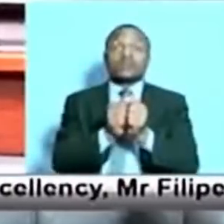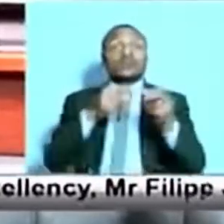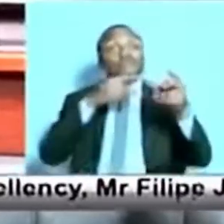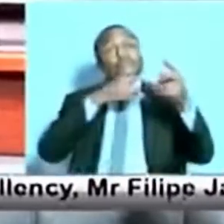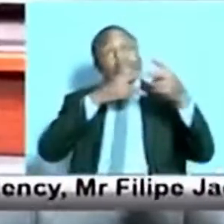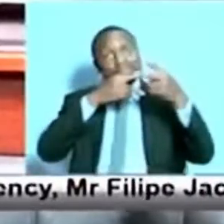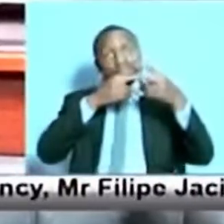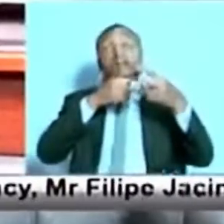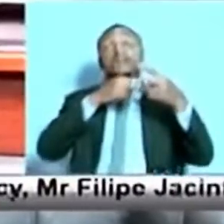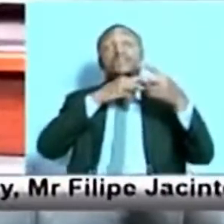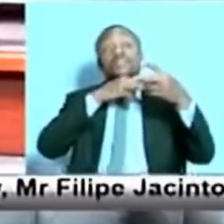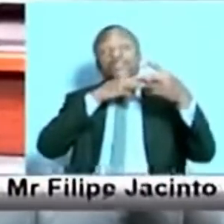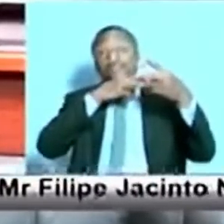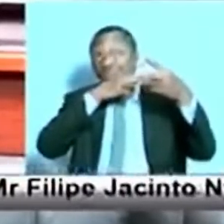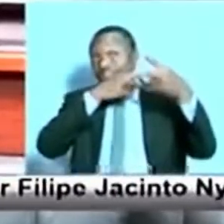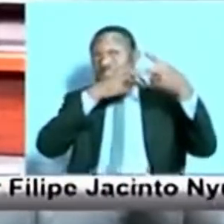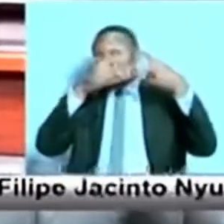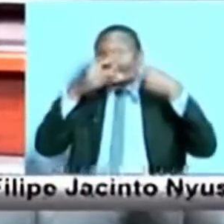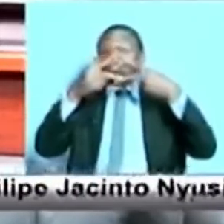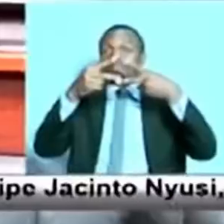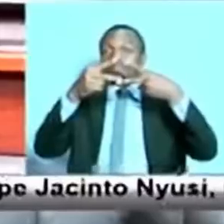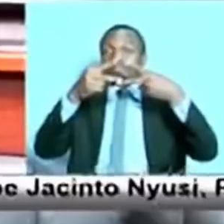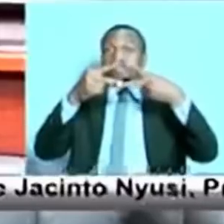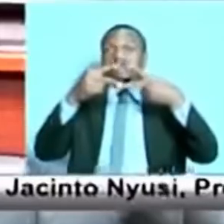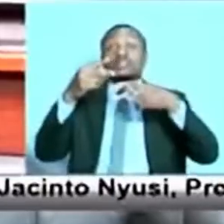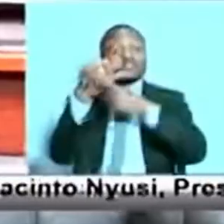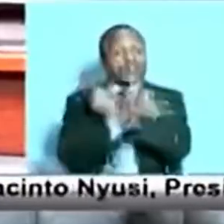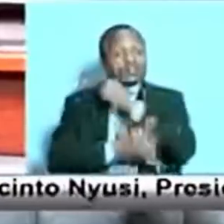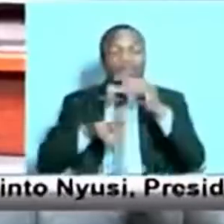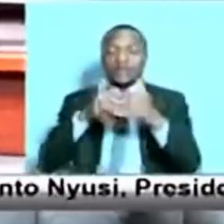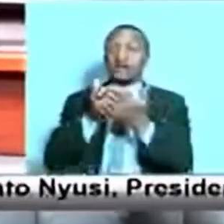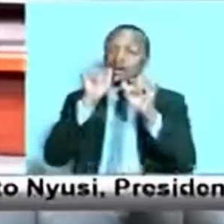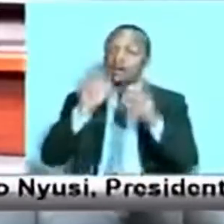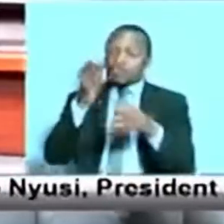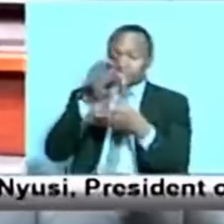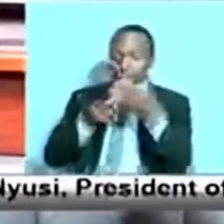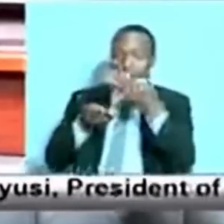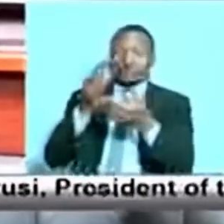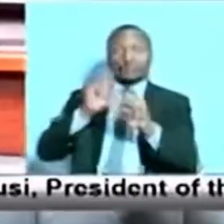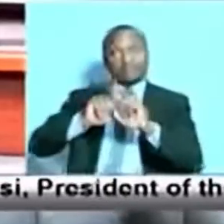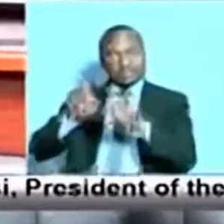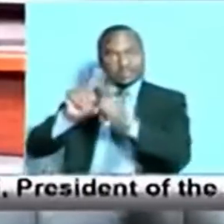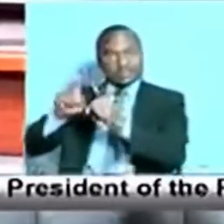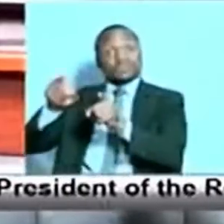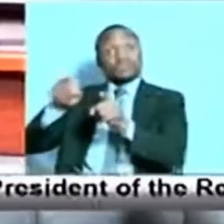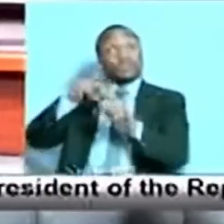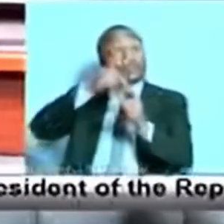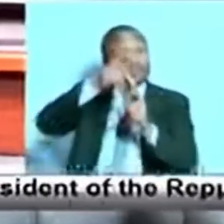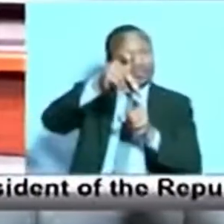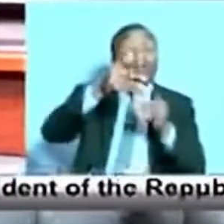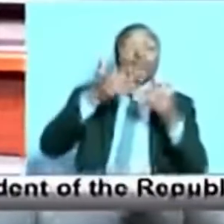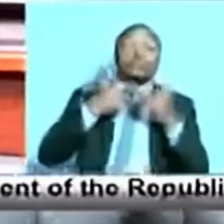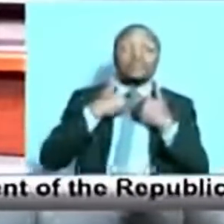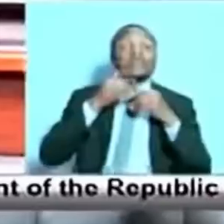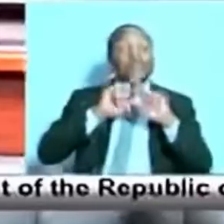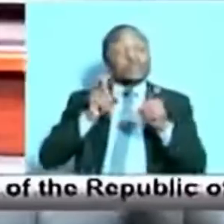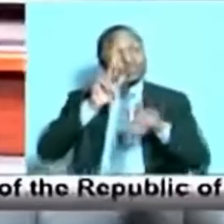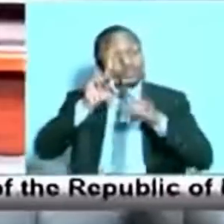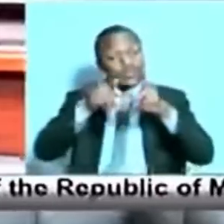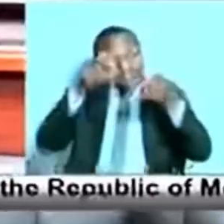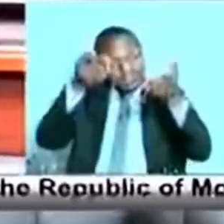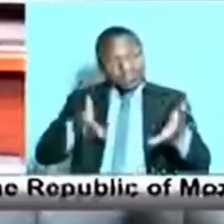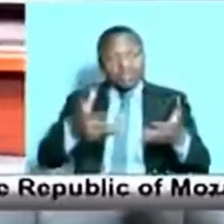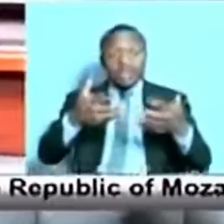of economy-wise, and how we can contribute from our various professions. We've got different people here